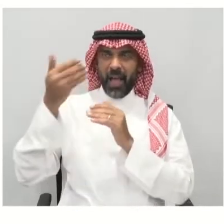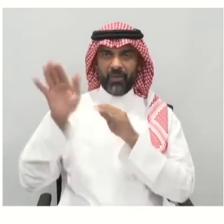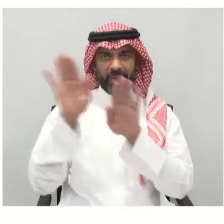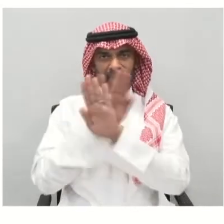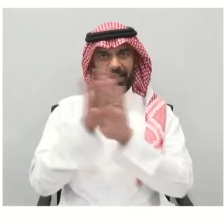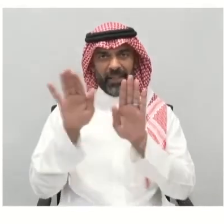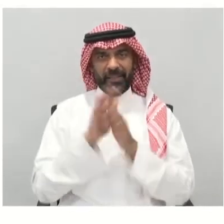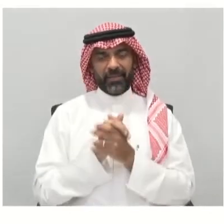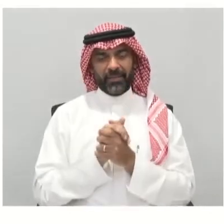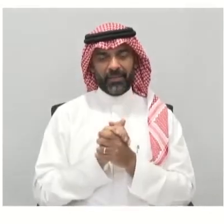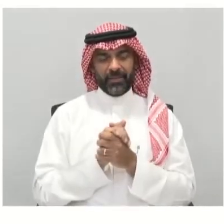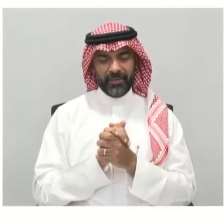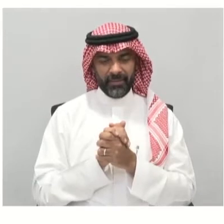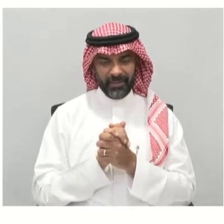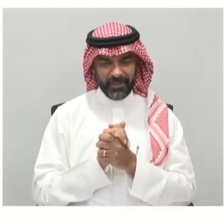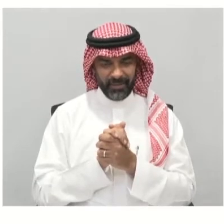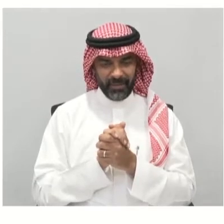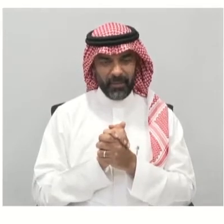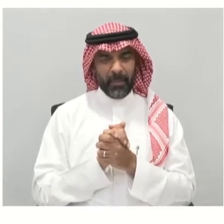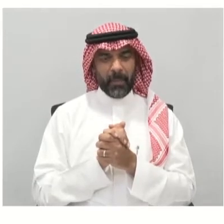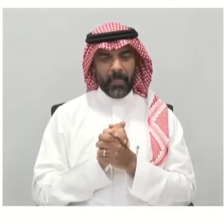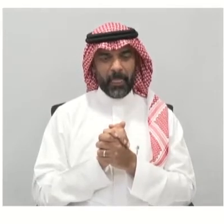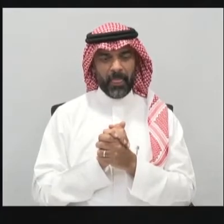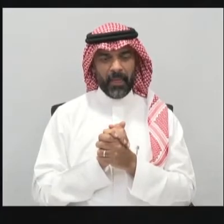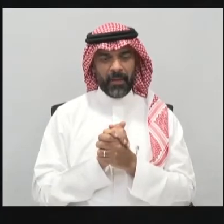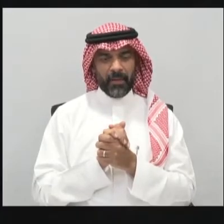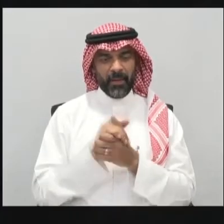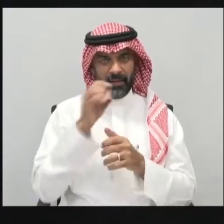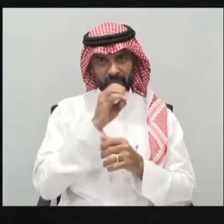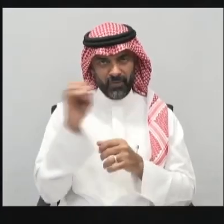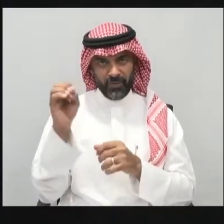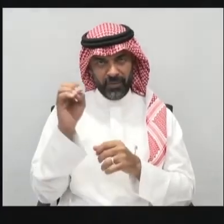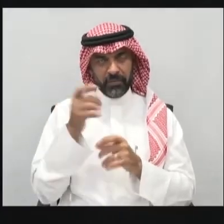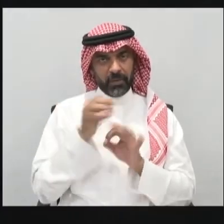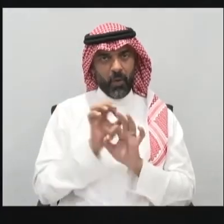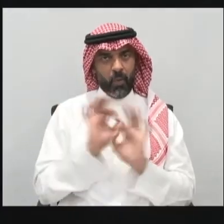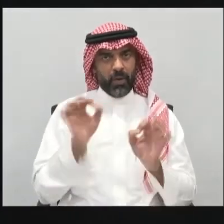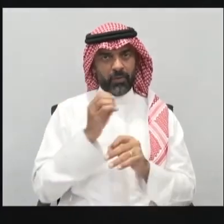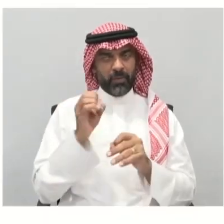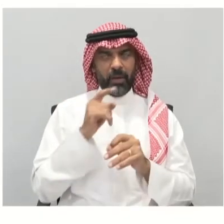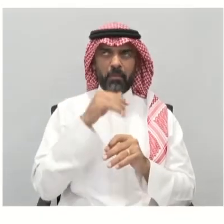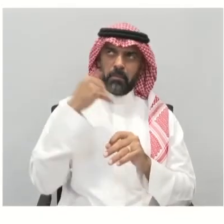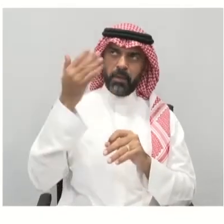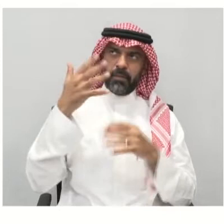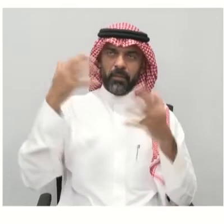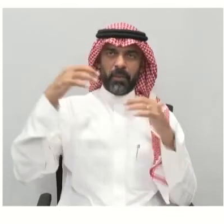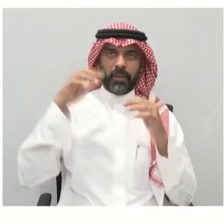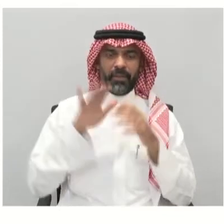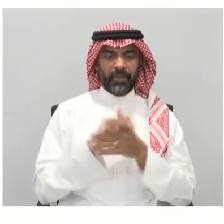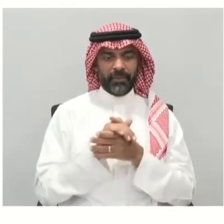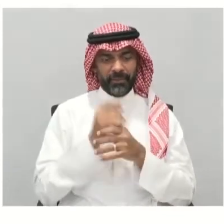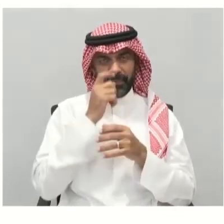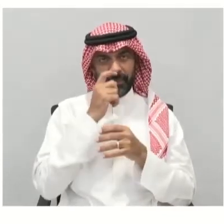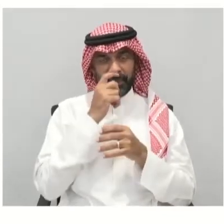Excellent. It's raining outside. Is that the sentence you chose? Okay. Now we're going to look at another